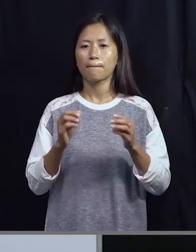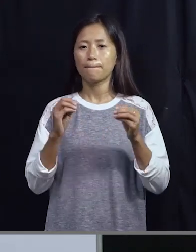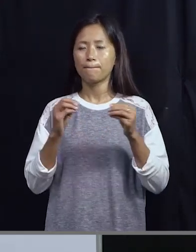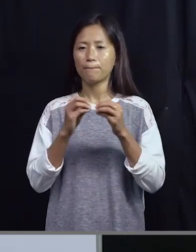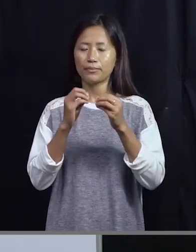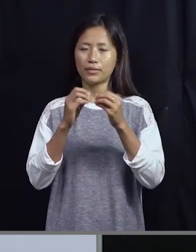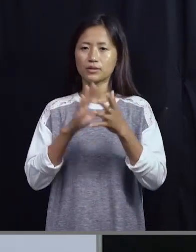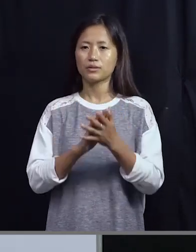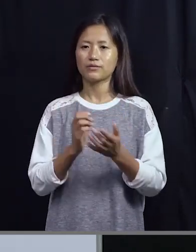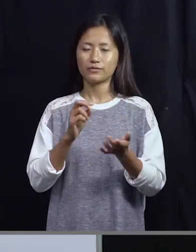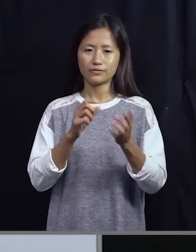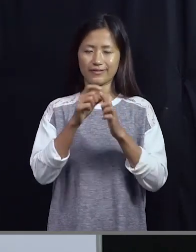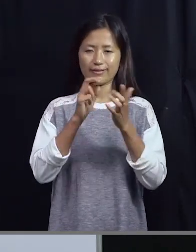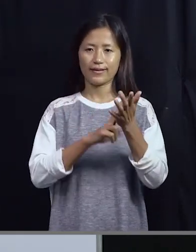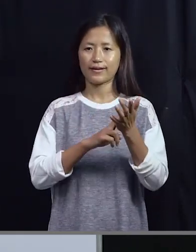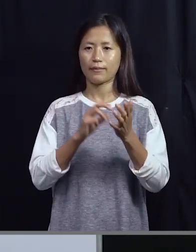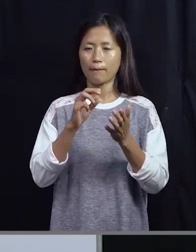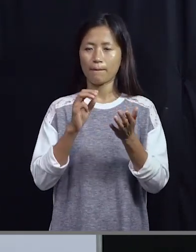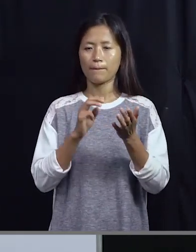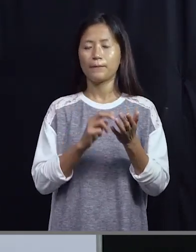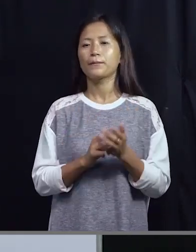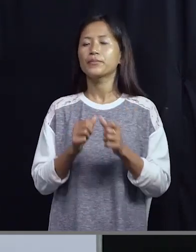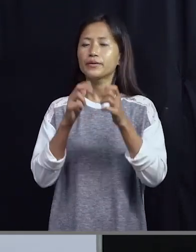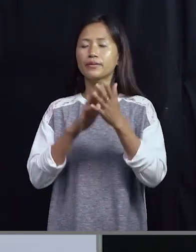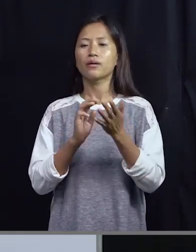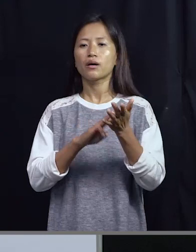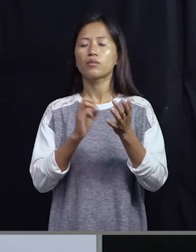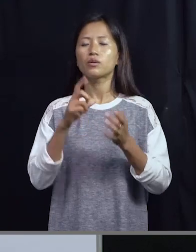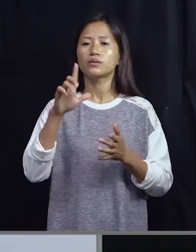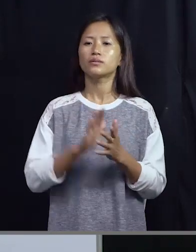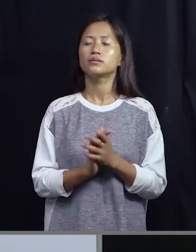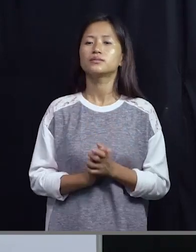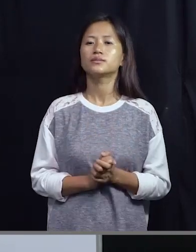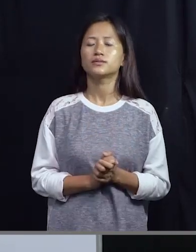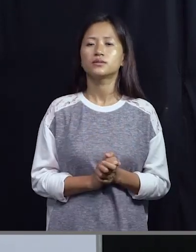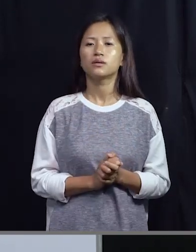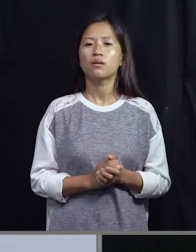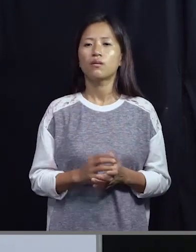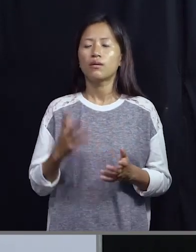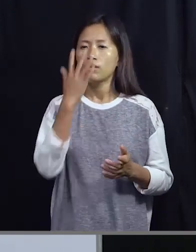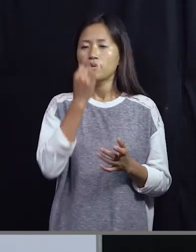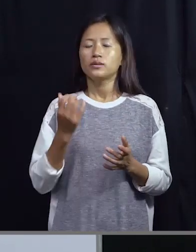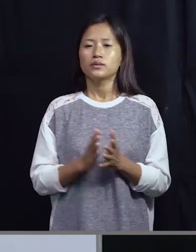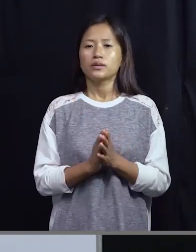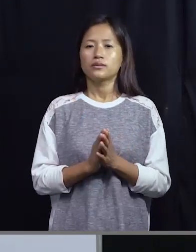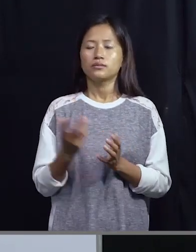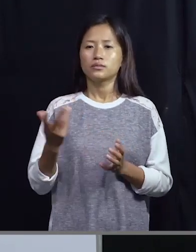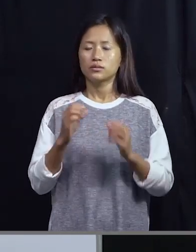a small DNA molecule, where they it is unidirectional. While in case of eukaryotes, there